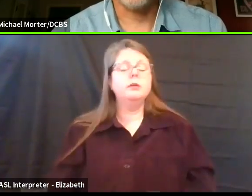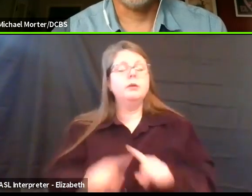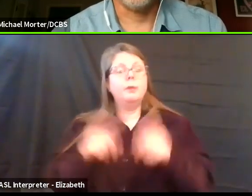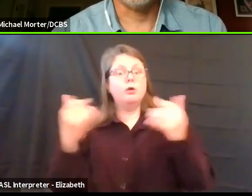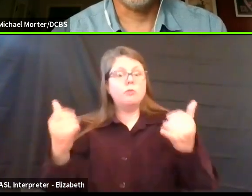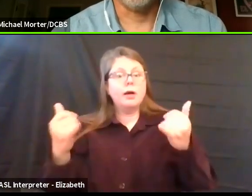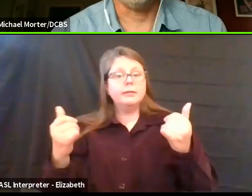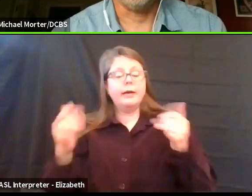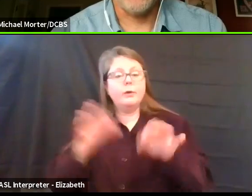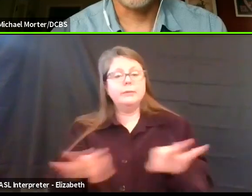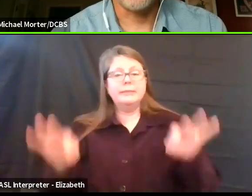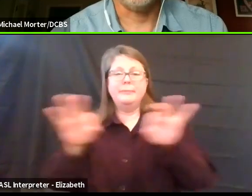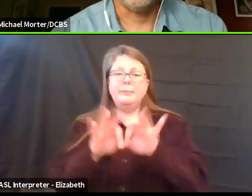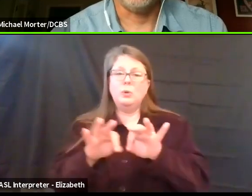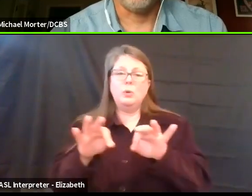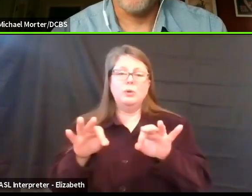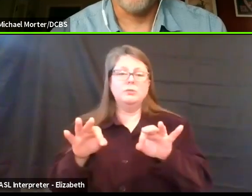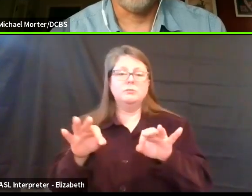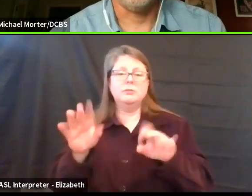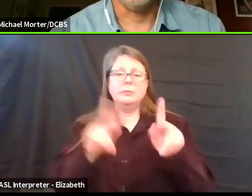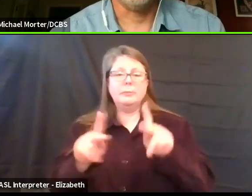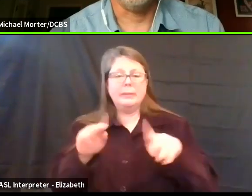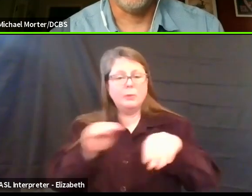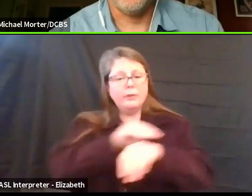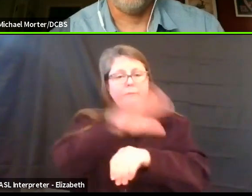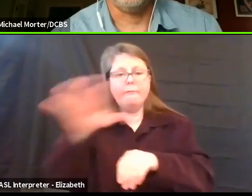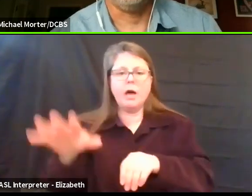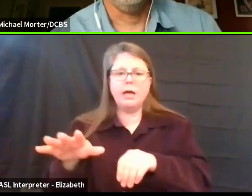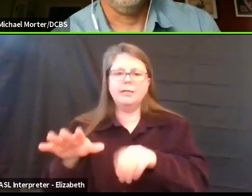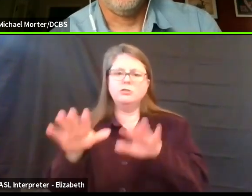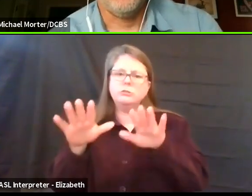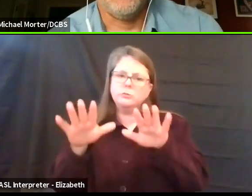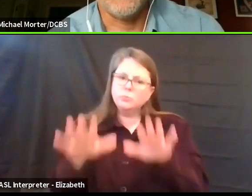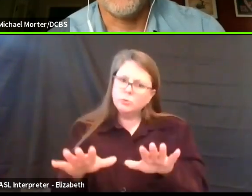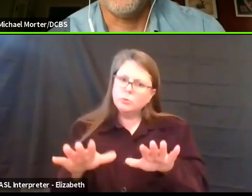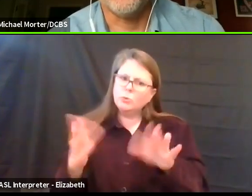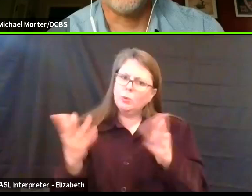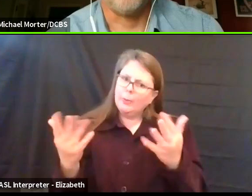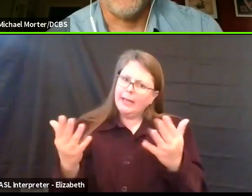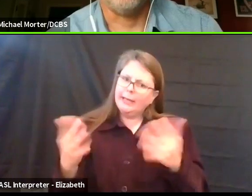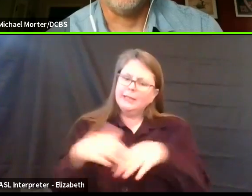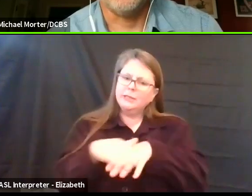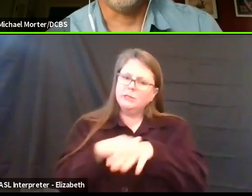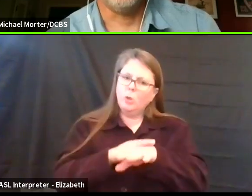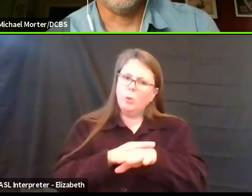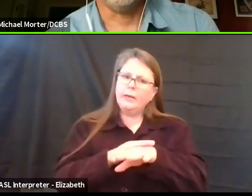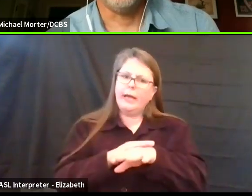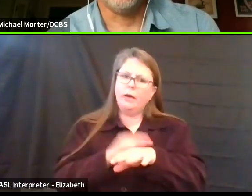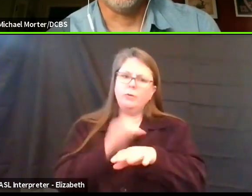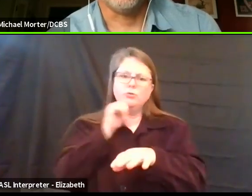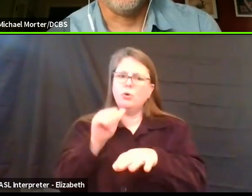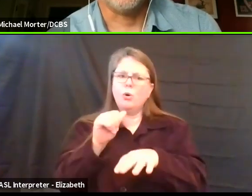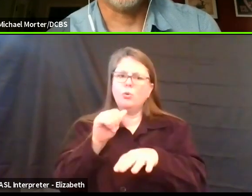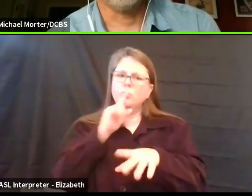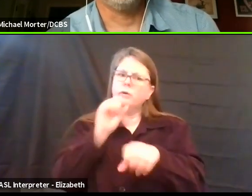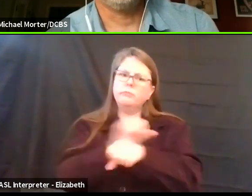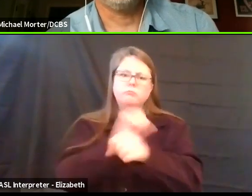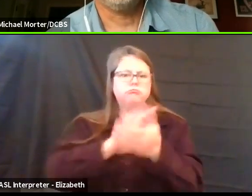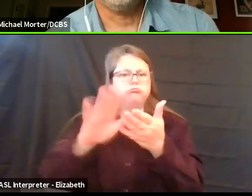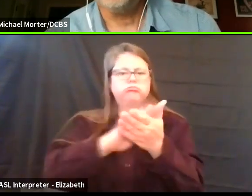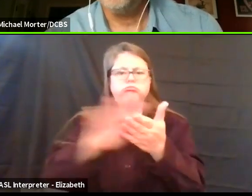for the process in terms of actually cleaning up property until the county executes the plan that it